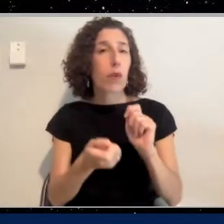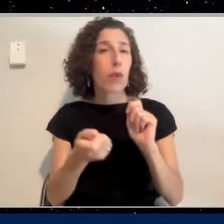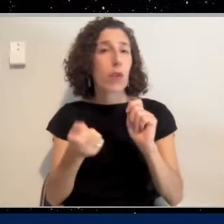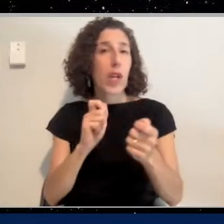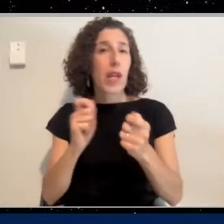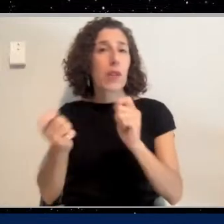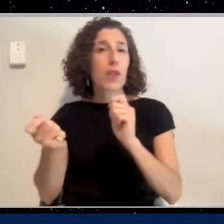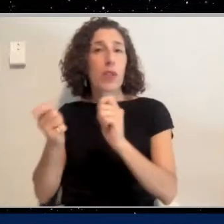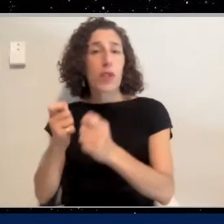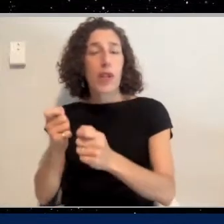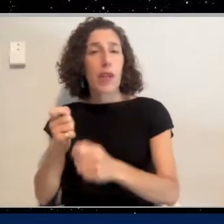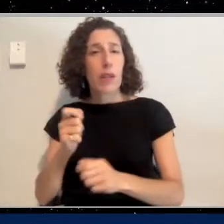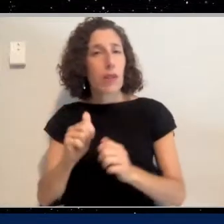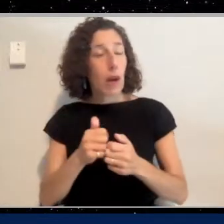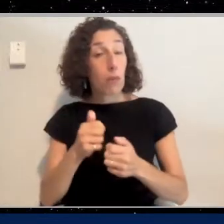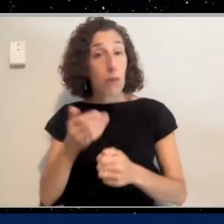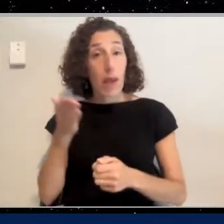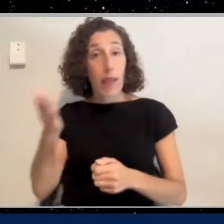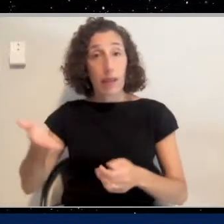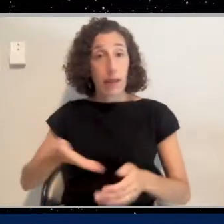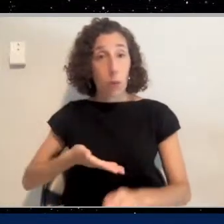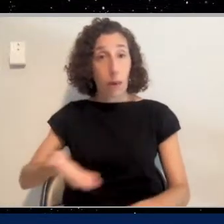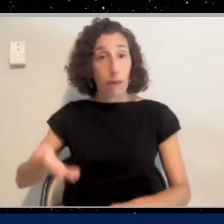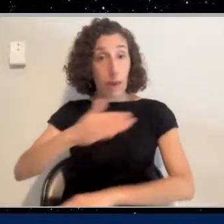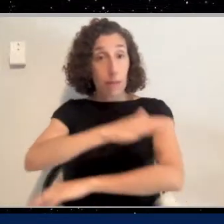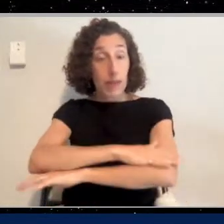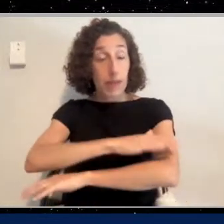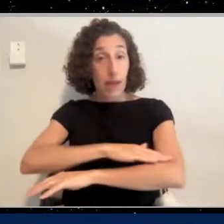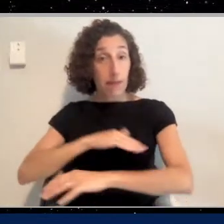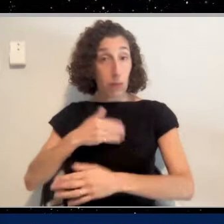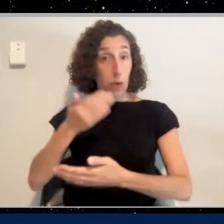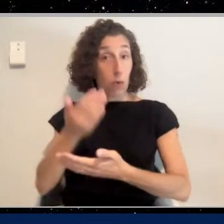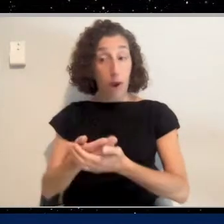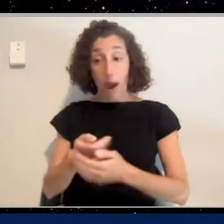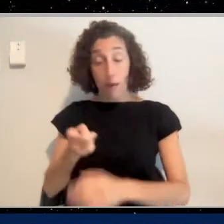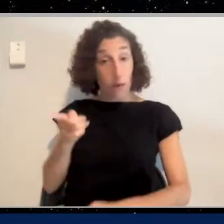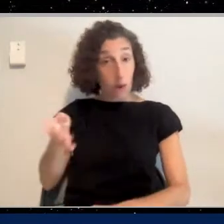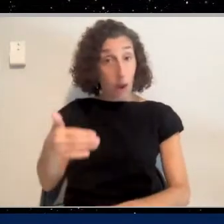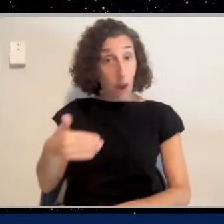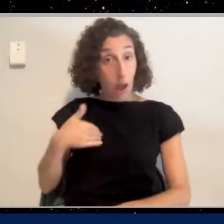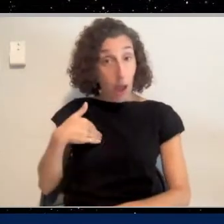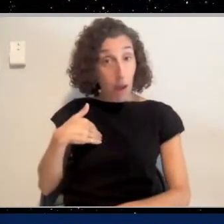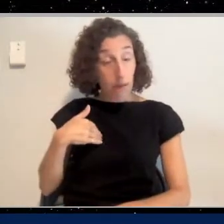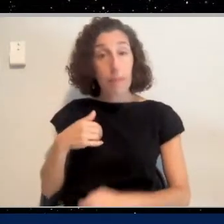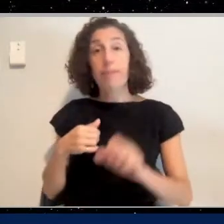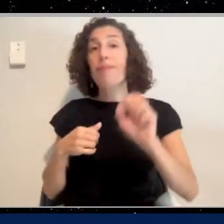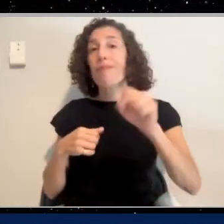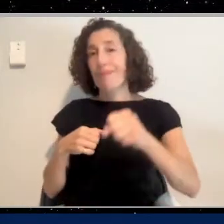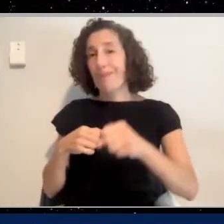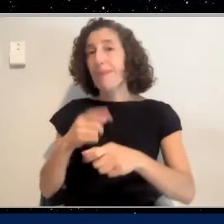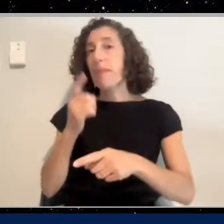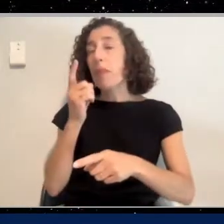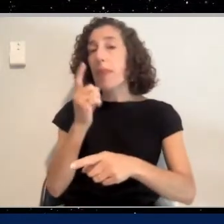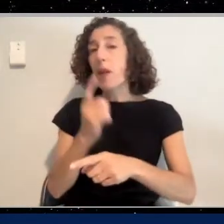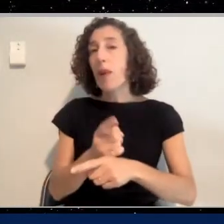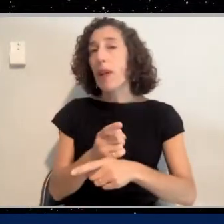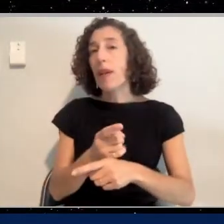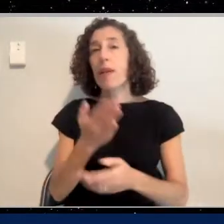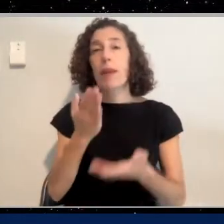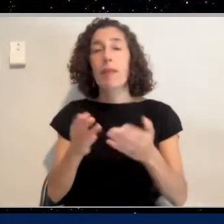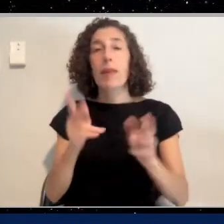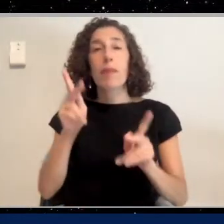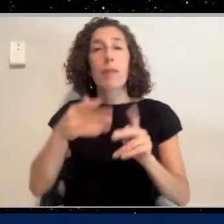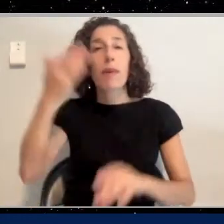right? Yeah, absolutely. And we do have different things that we include in our exhibit space that